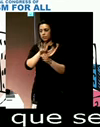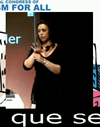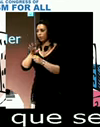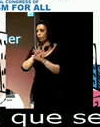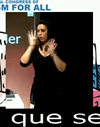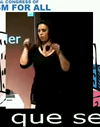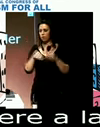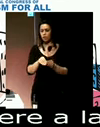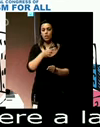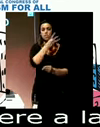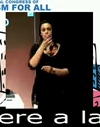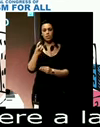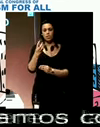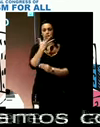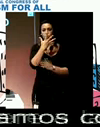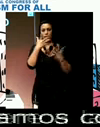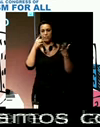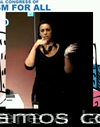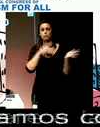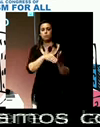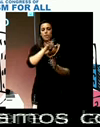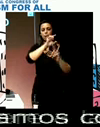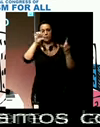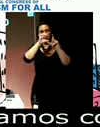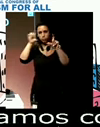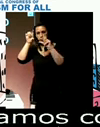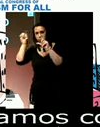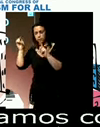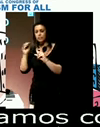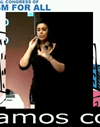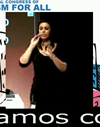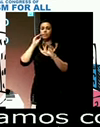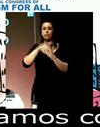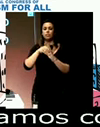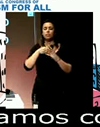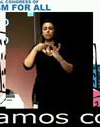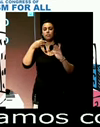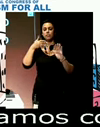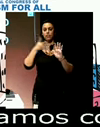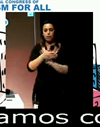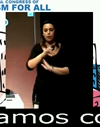an idea, to know that is 356,000